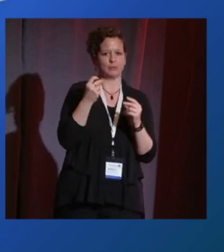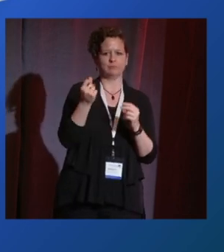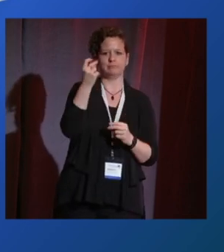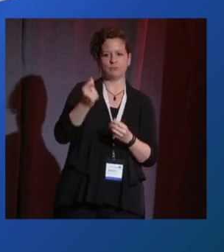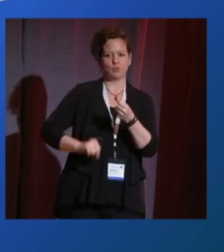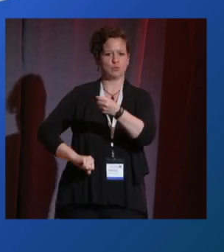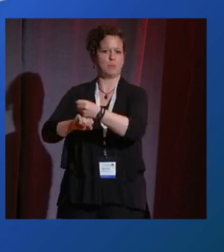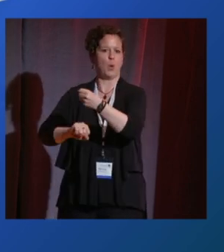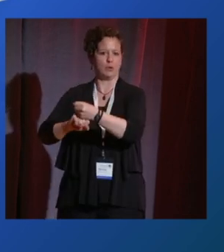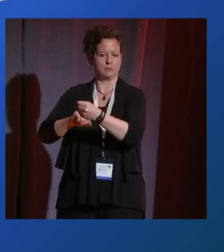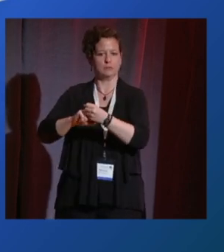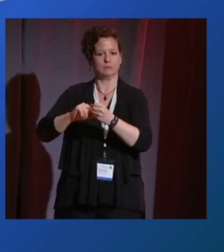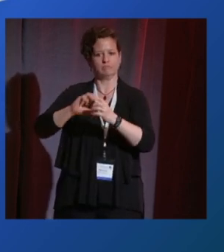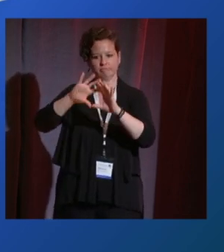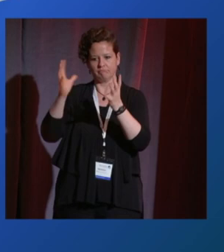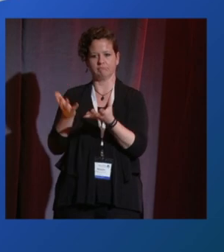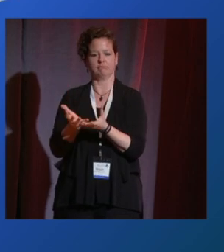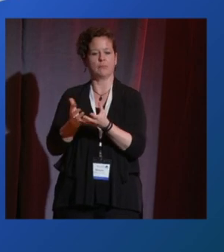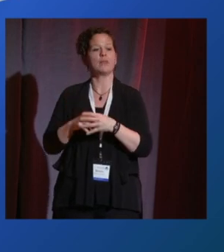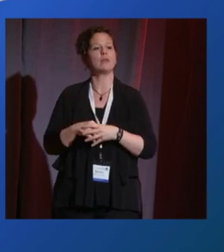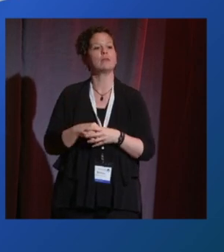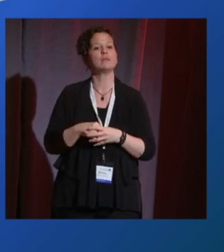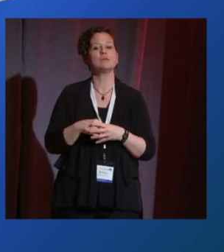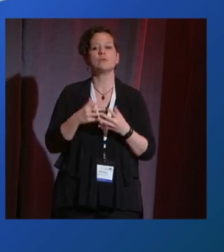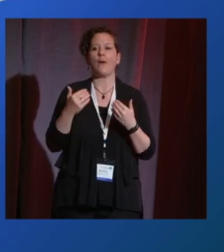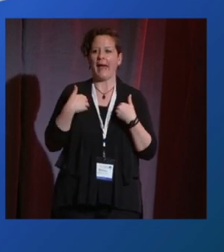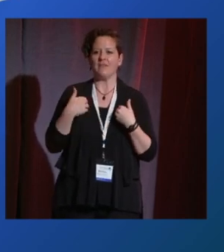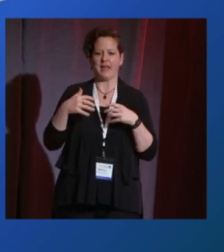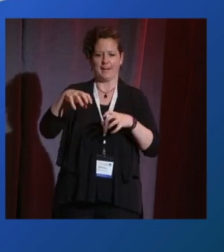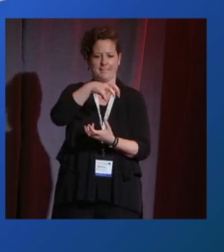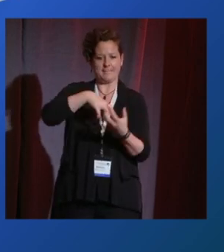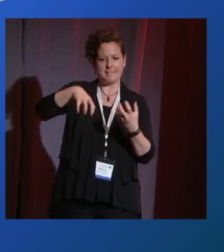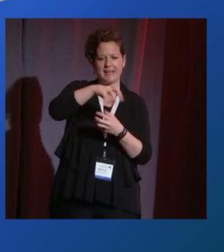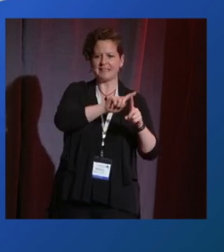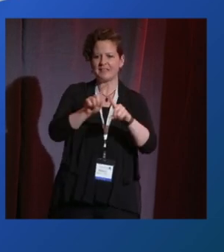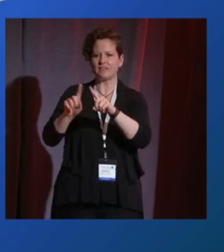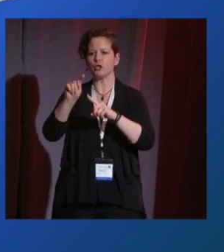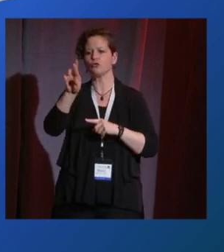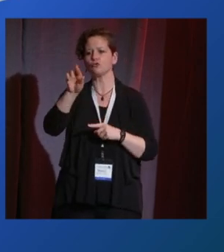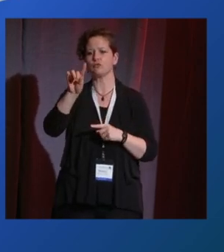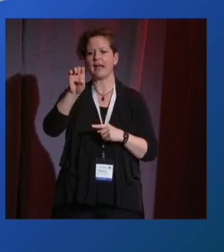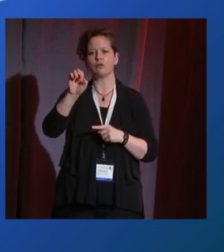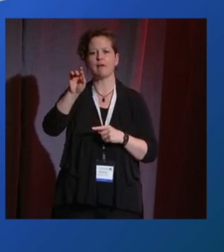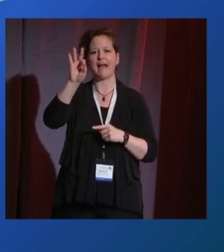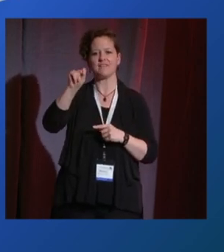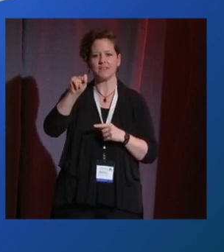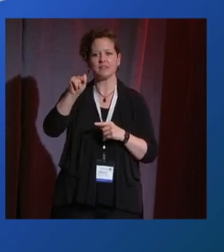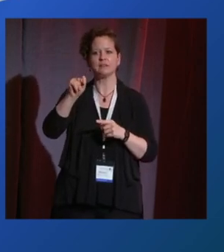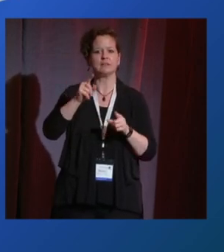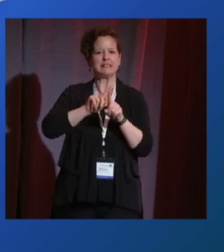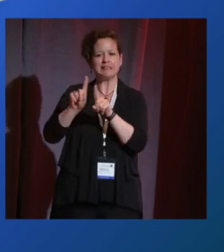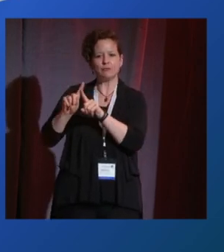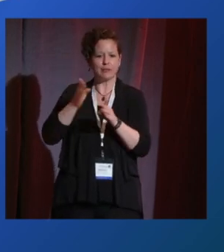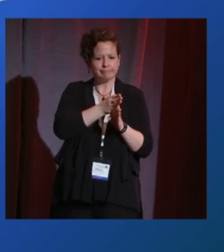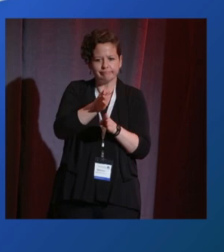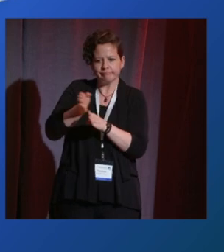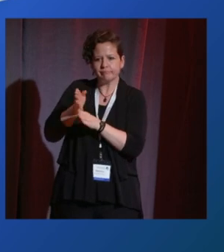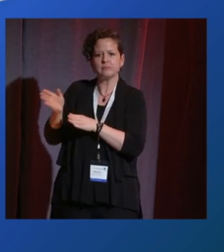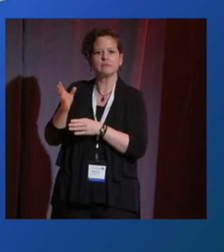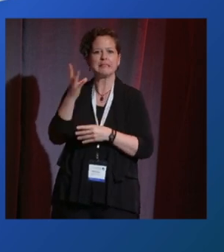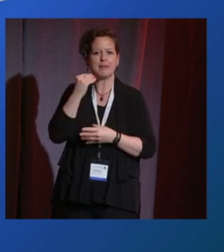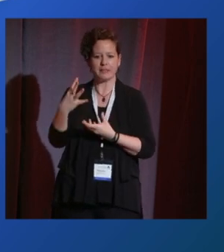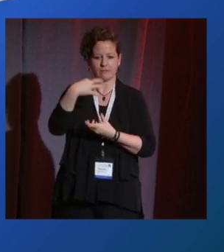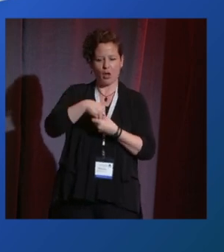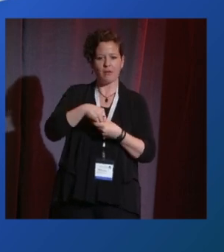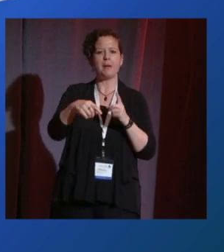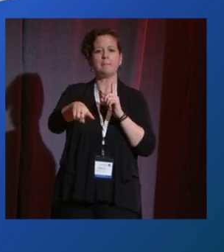having a com a combination of tradecraft experience as well as some data